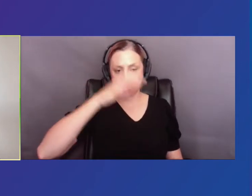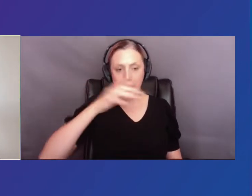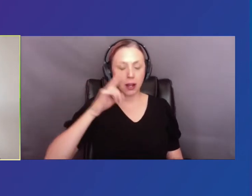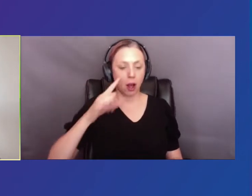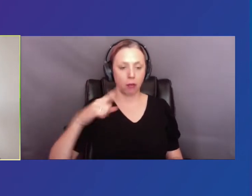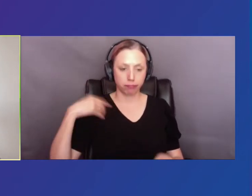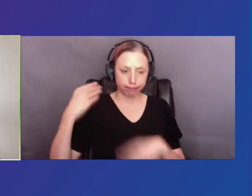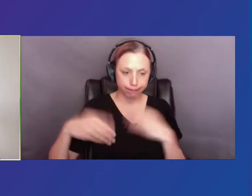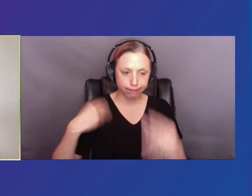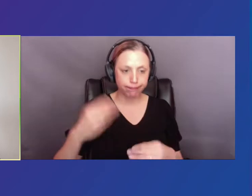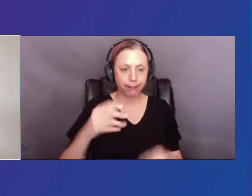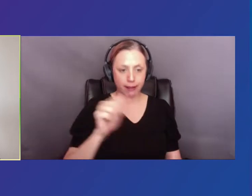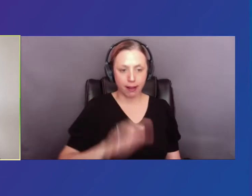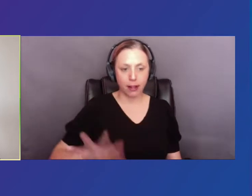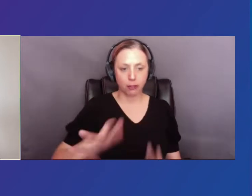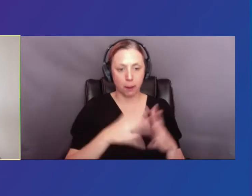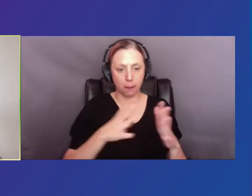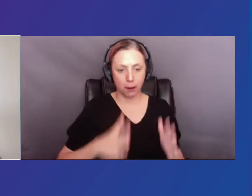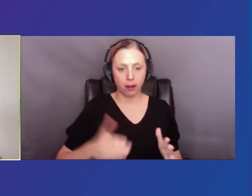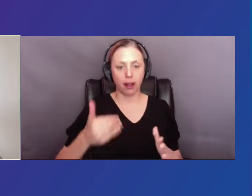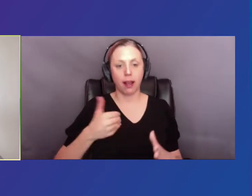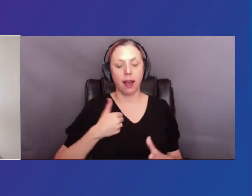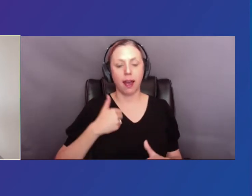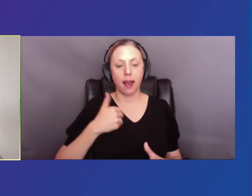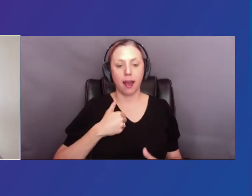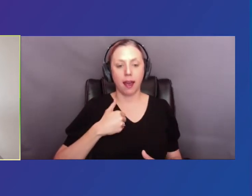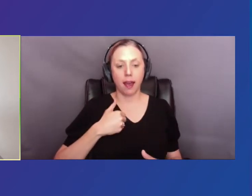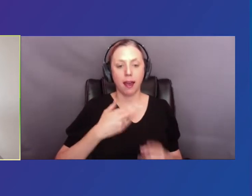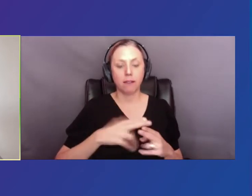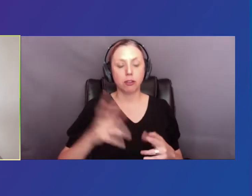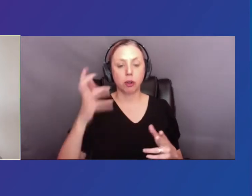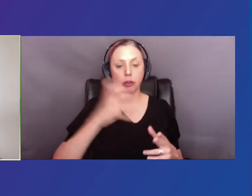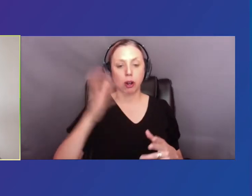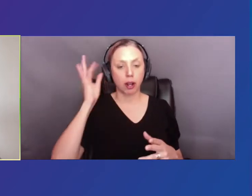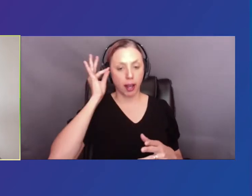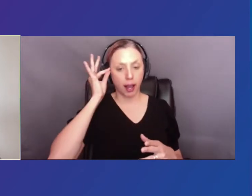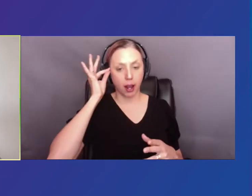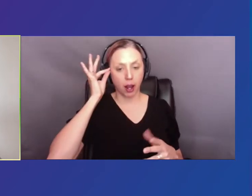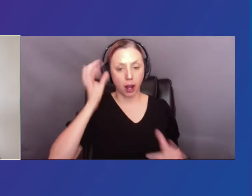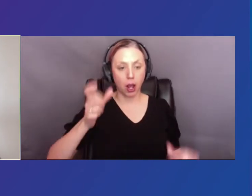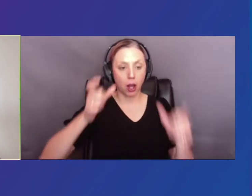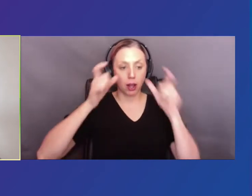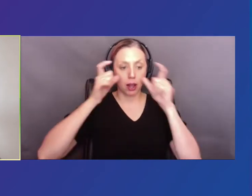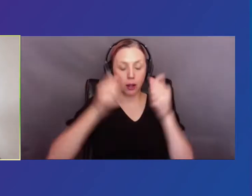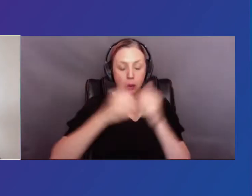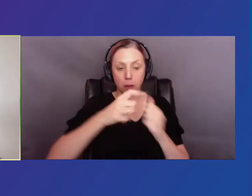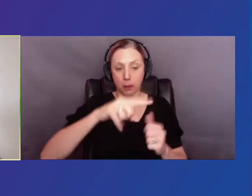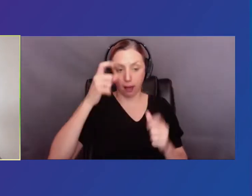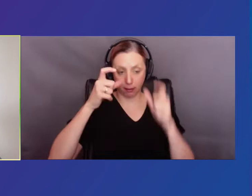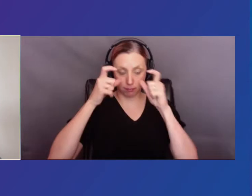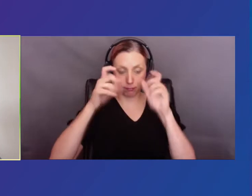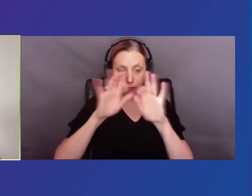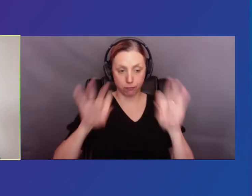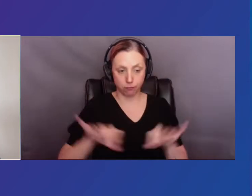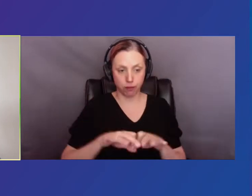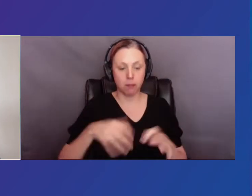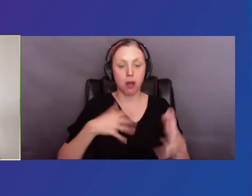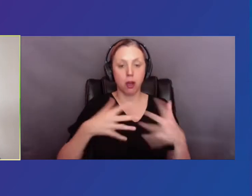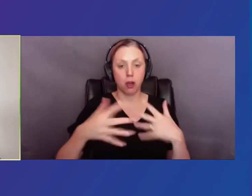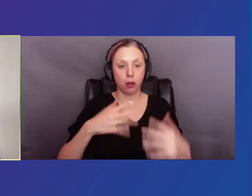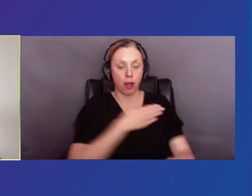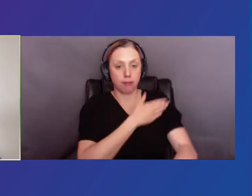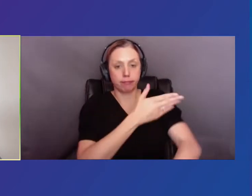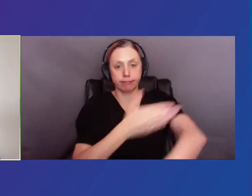with black frame and a gray long sleeve shirt. Behind me is a white